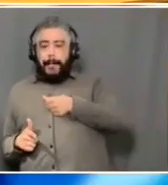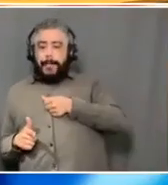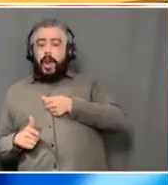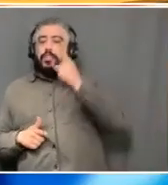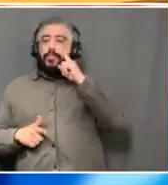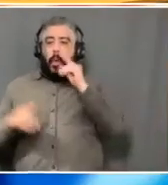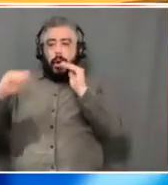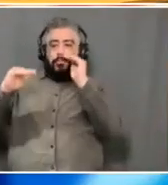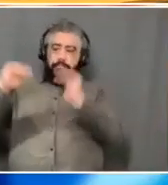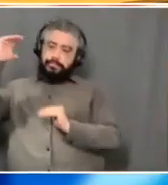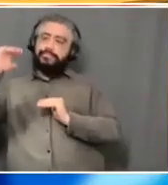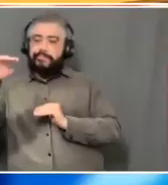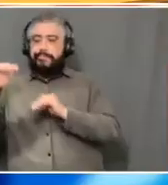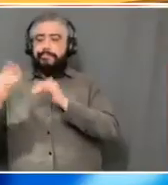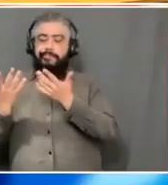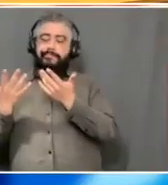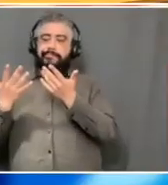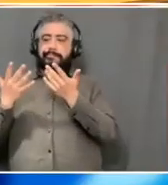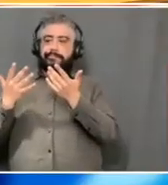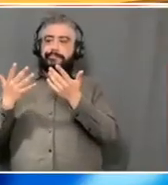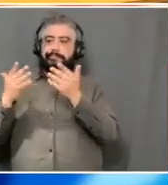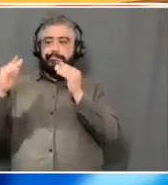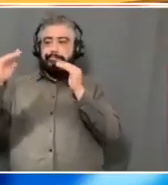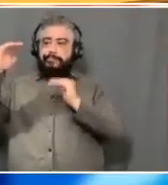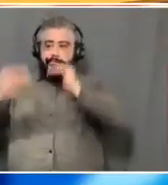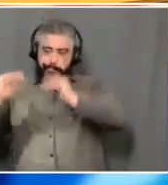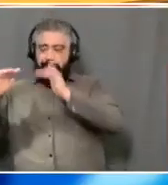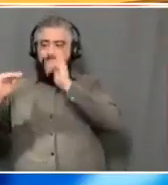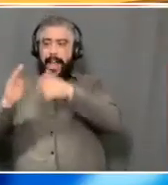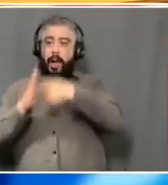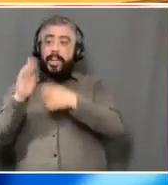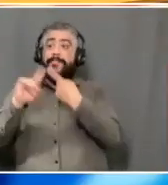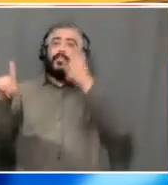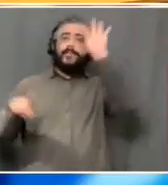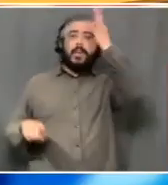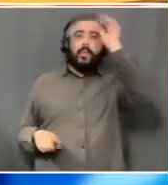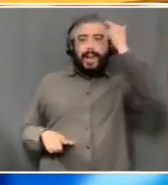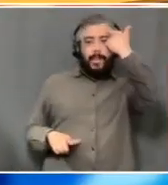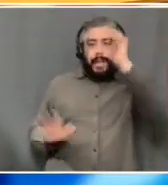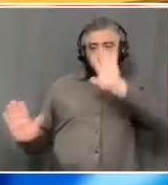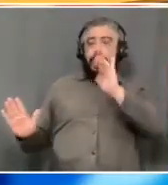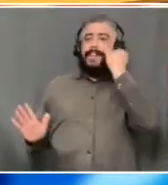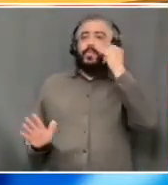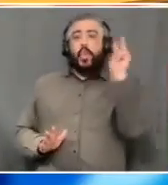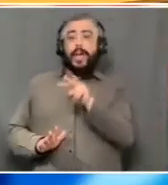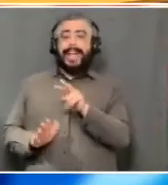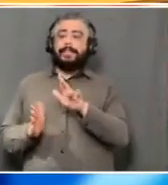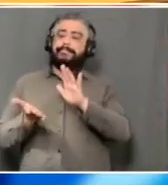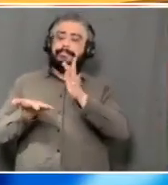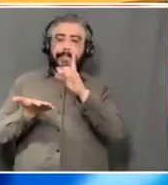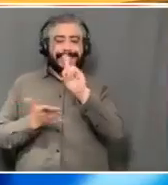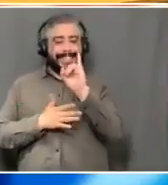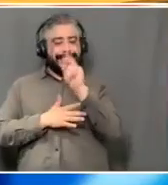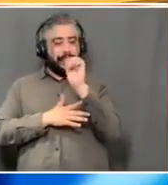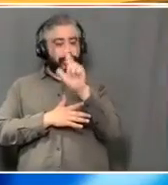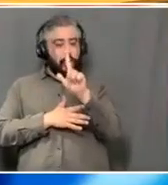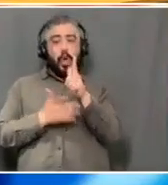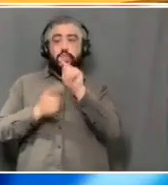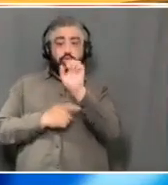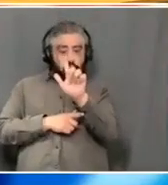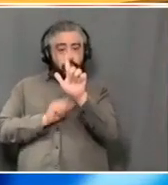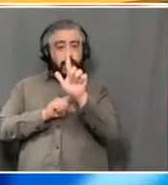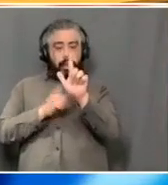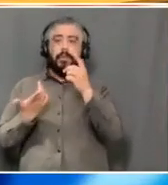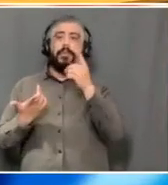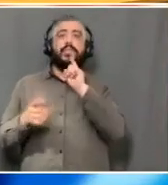cost. From the federal government. When you look at digital tools, what's actually utilized to